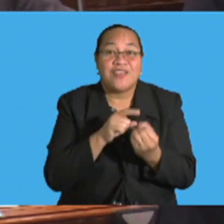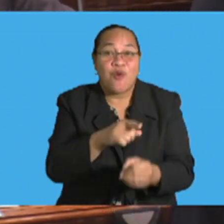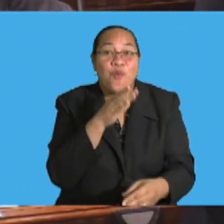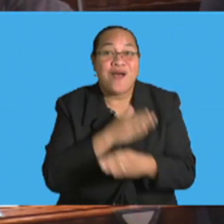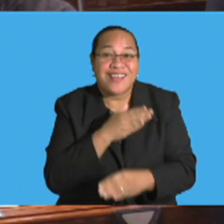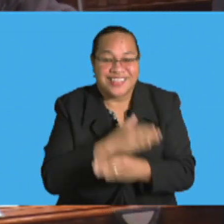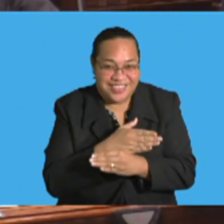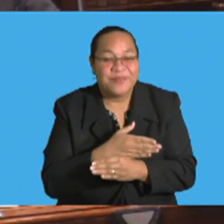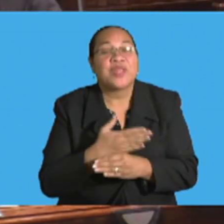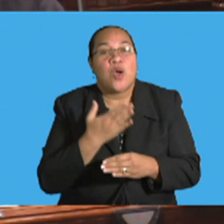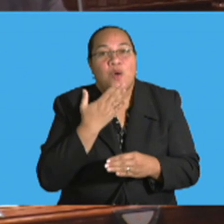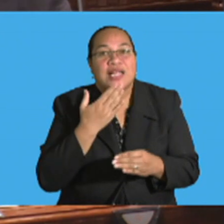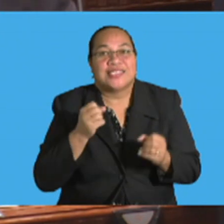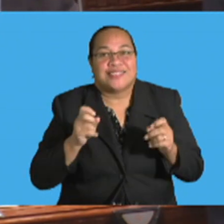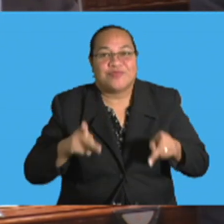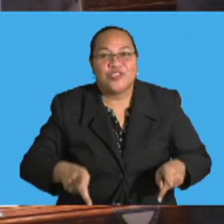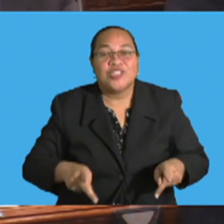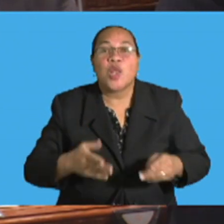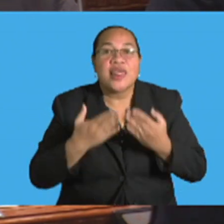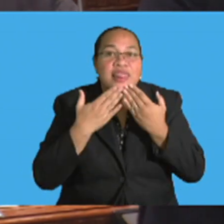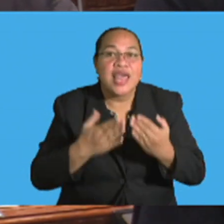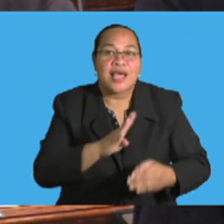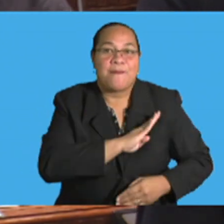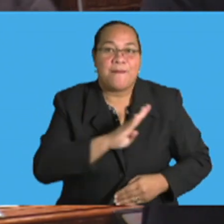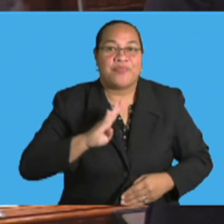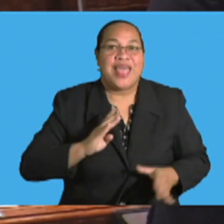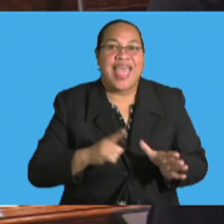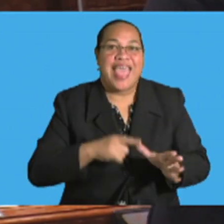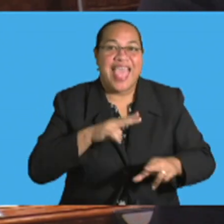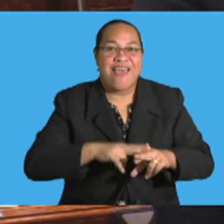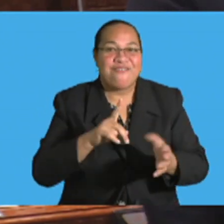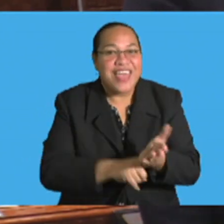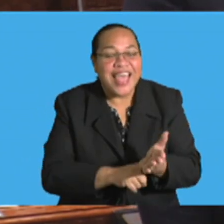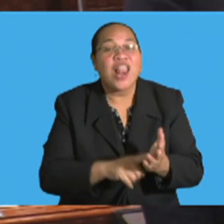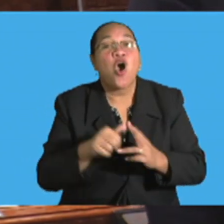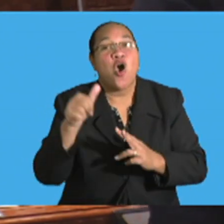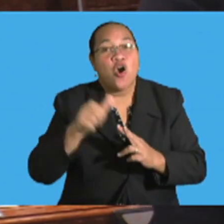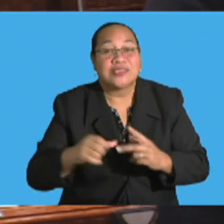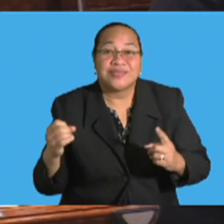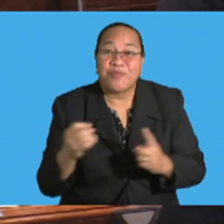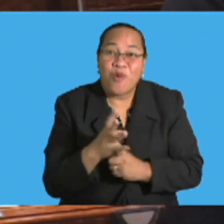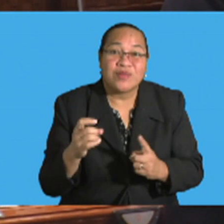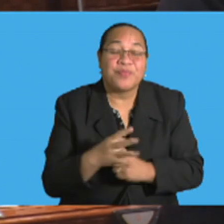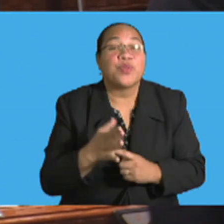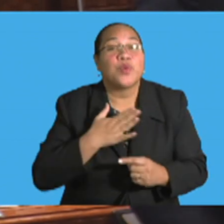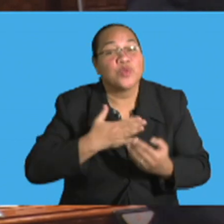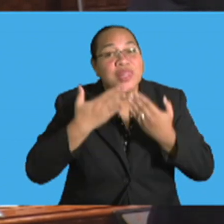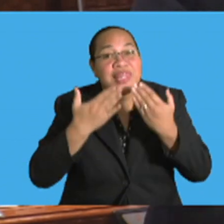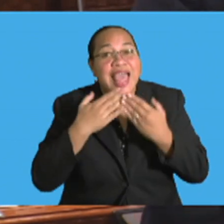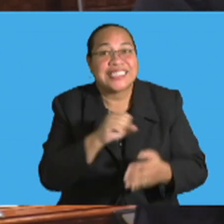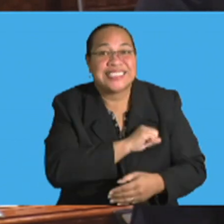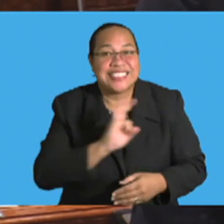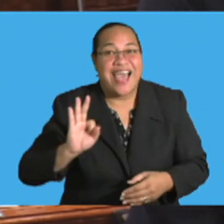I'd also like to take this opportunity to thank the board members of AFL. And more importantly also, Mr. Speaker, sir, I'd like to take this opportunity to thank the